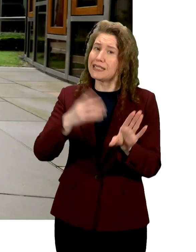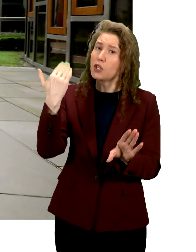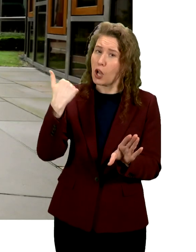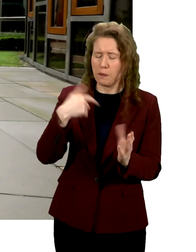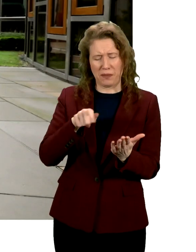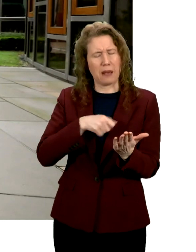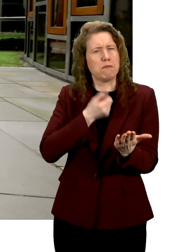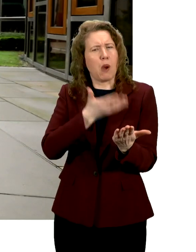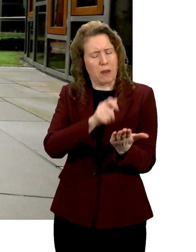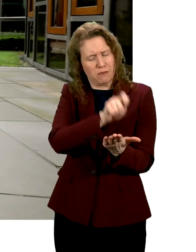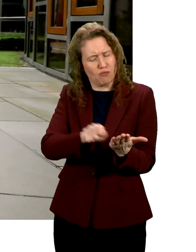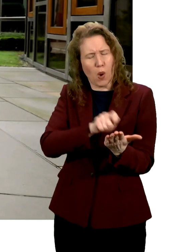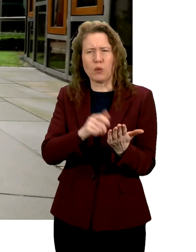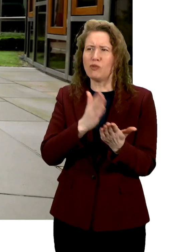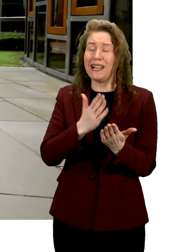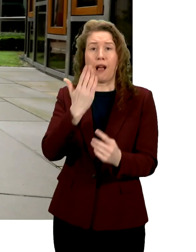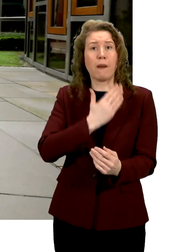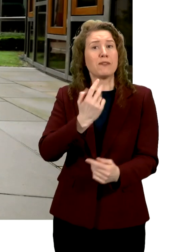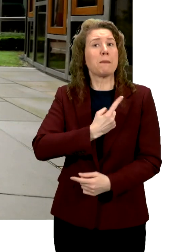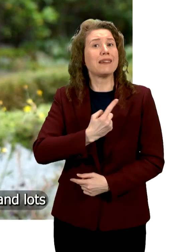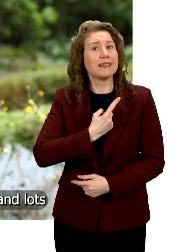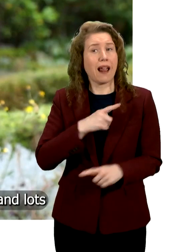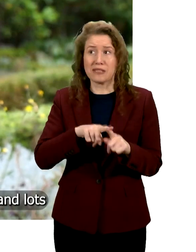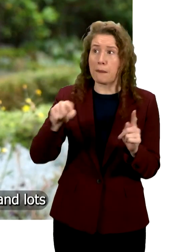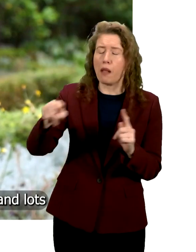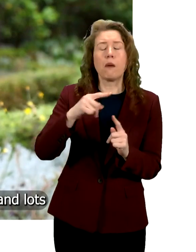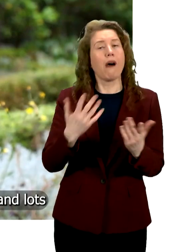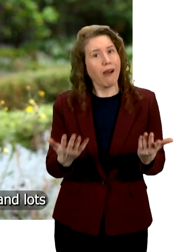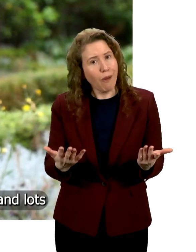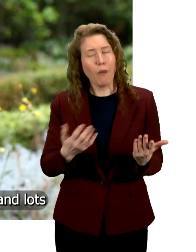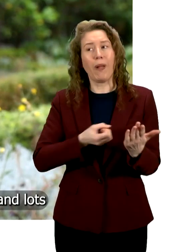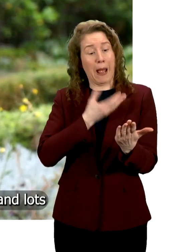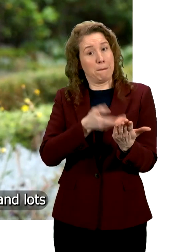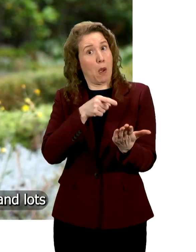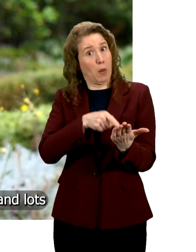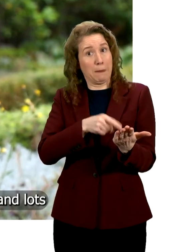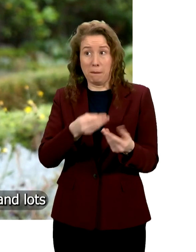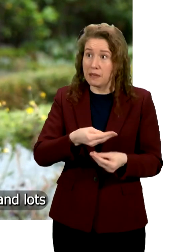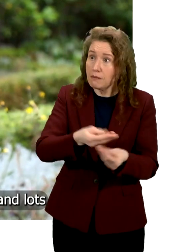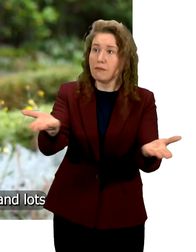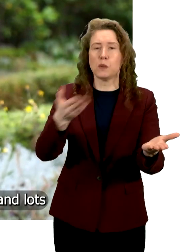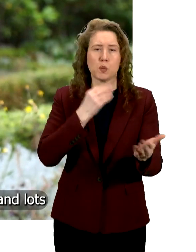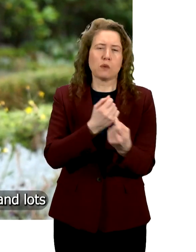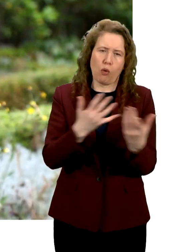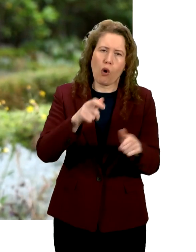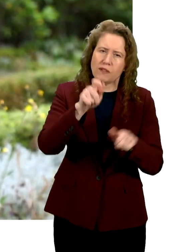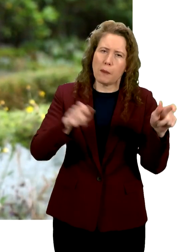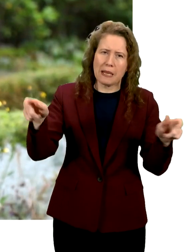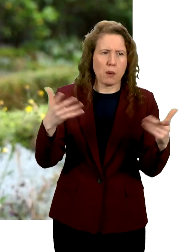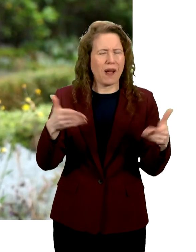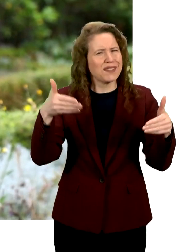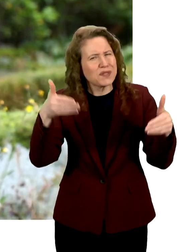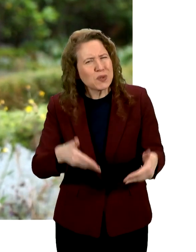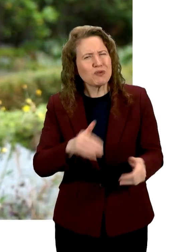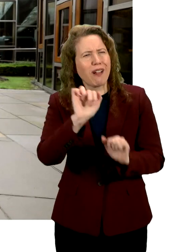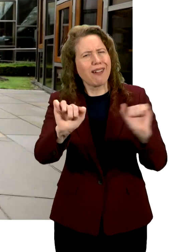as much to give myself comfort as anybody else. And it turns out the poem has been used lots and lots and lots at different